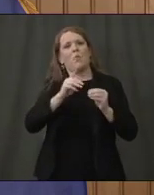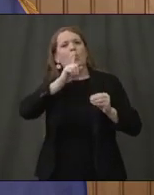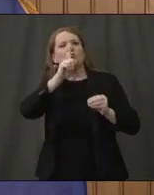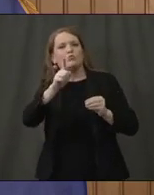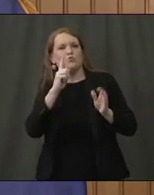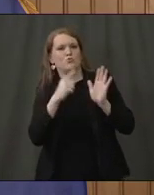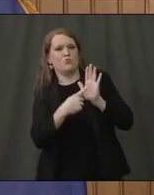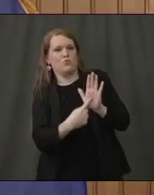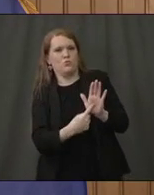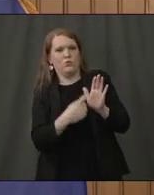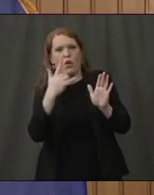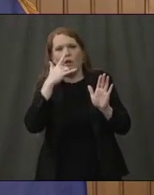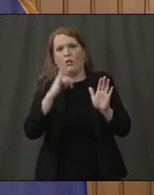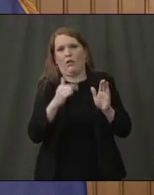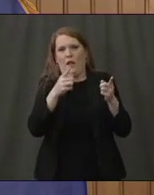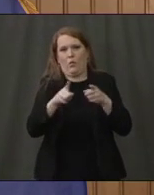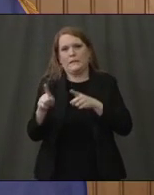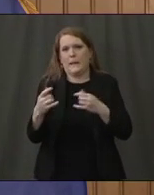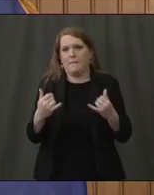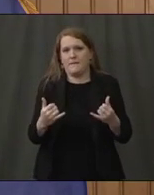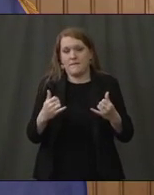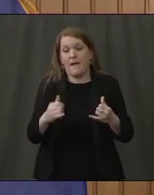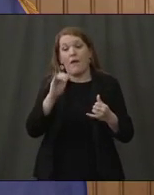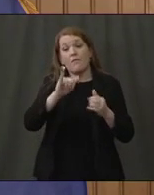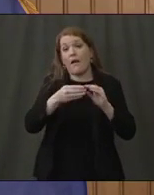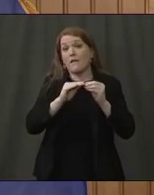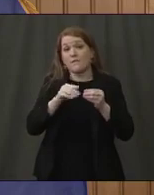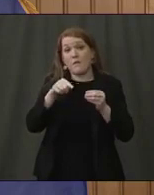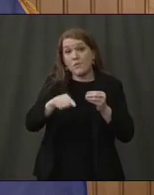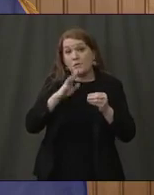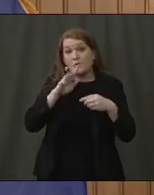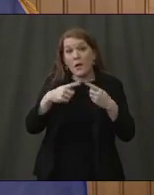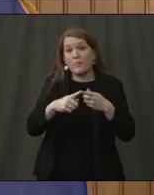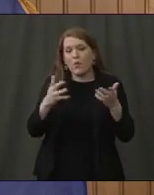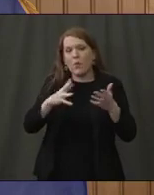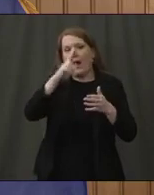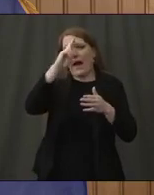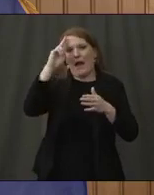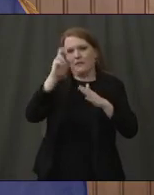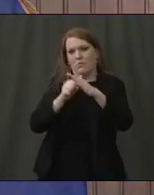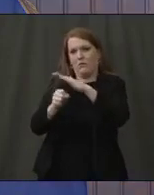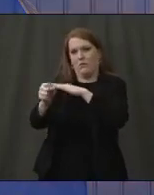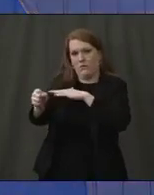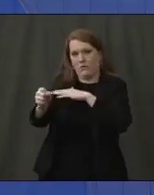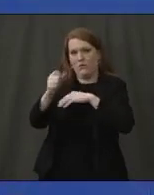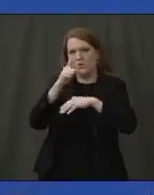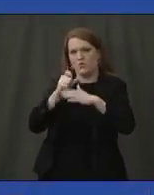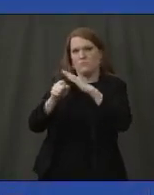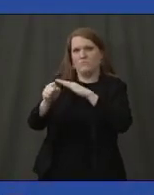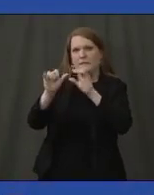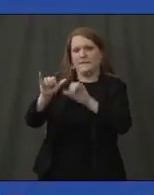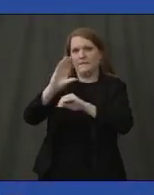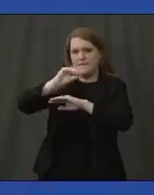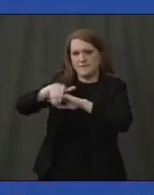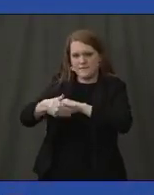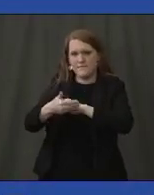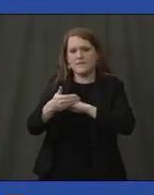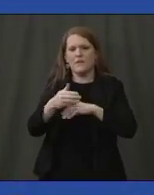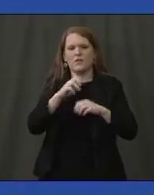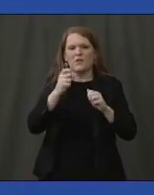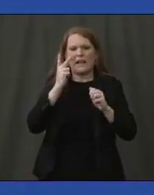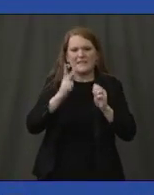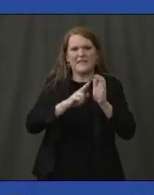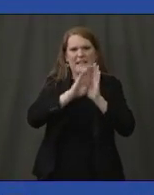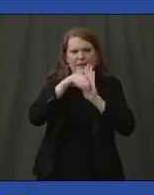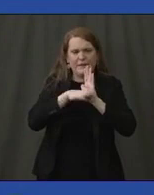hospitalizations. A lot of people take a look at the infections, and you'll see they've bounced around a little bit, going up, going down. What does that mean?